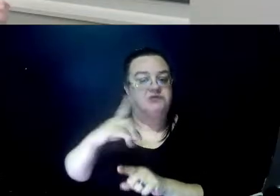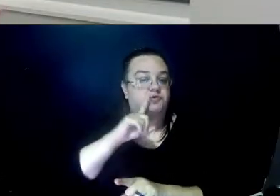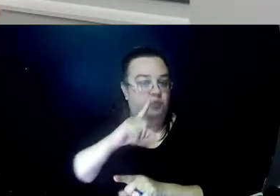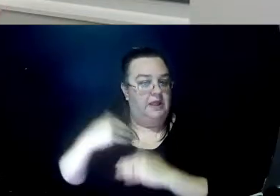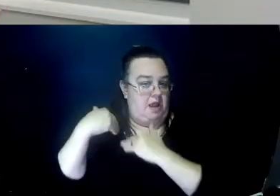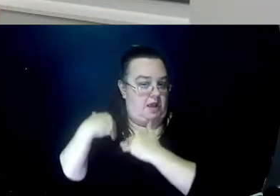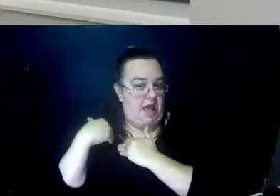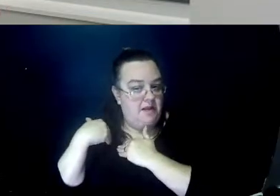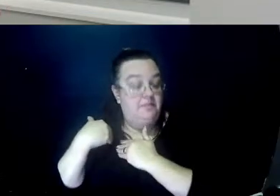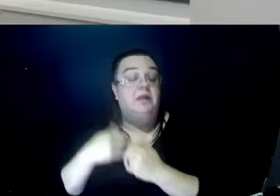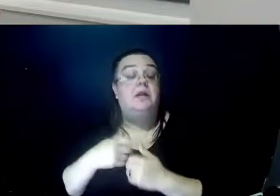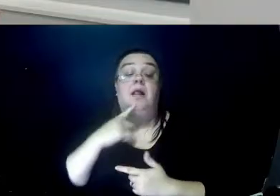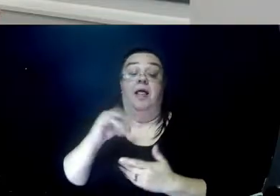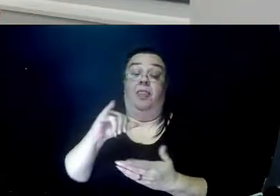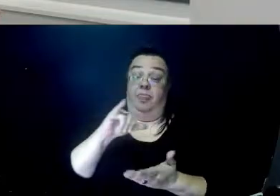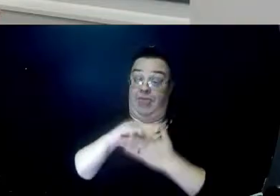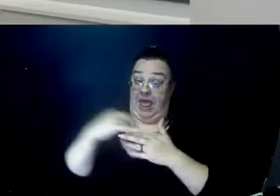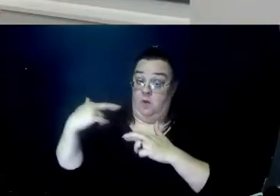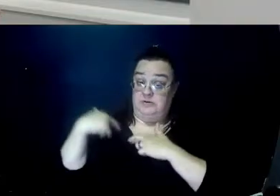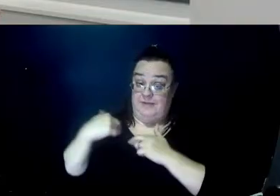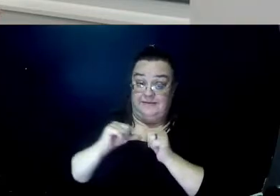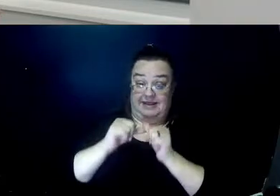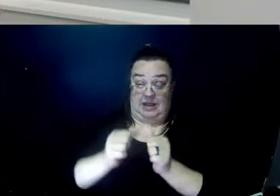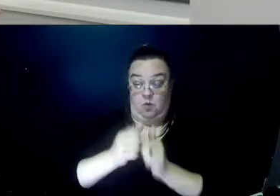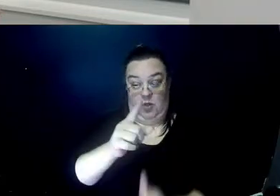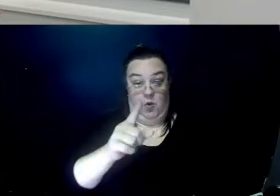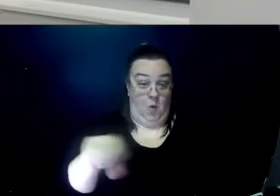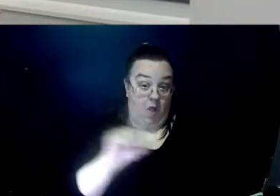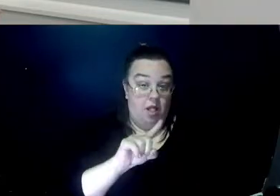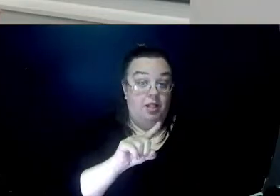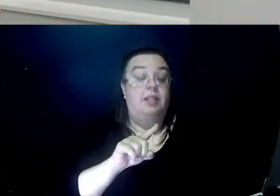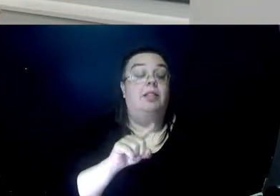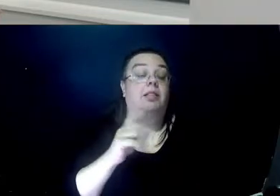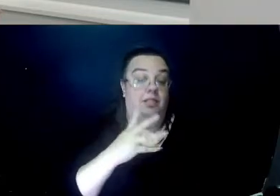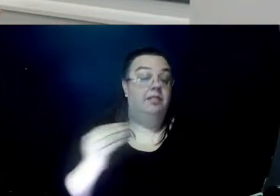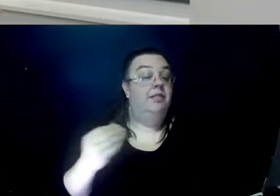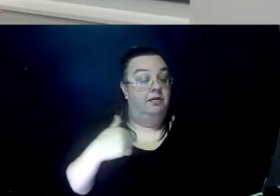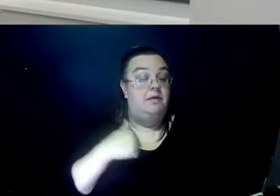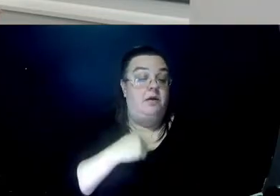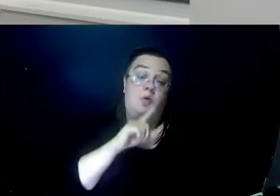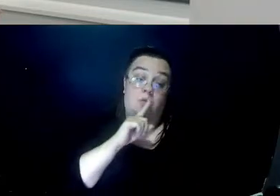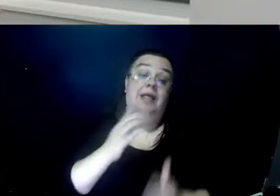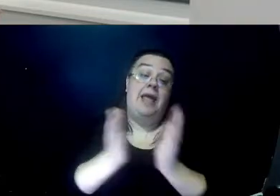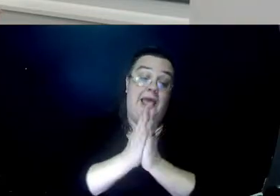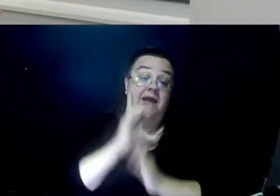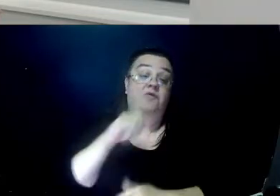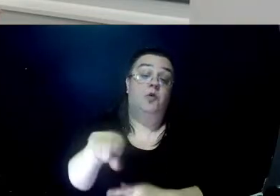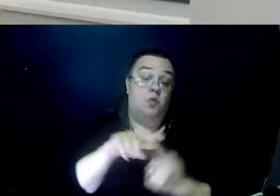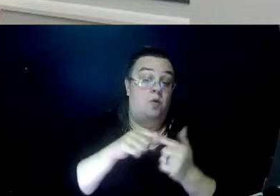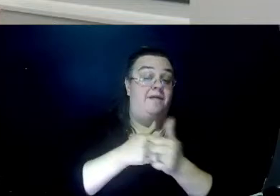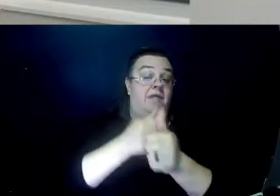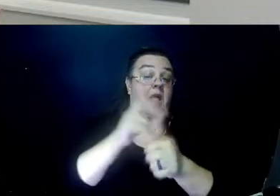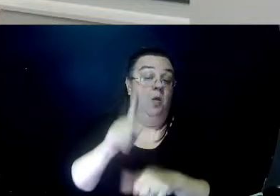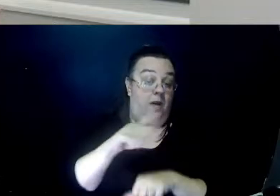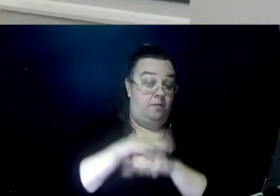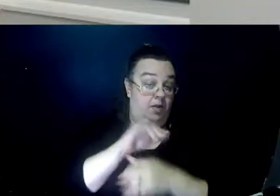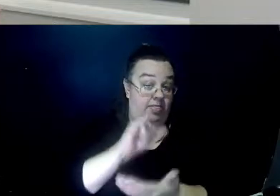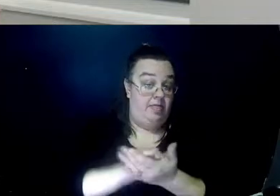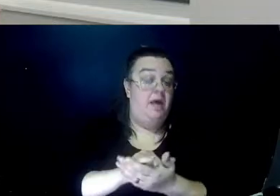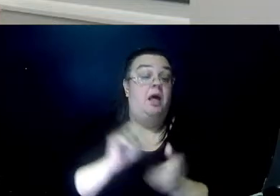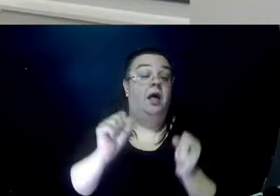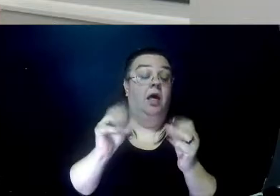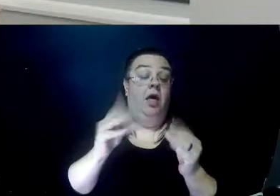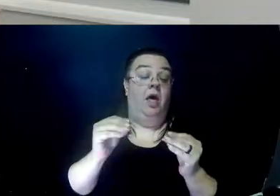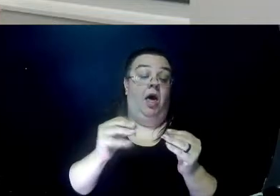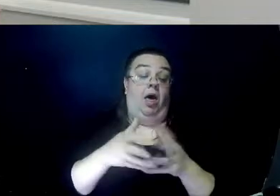That responsibility continues with you. And I really ask for you to follow up on that. So